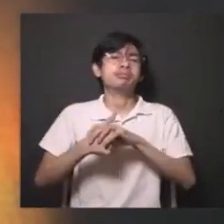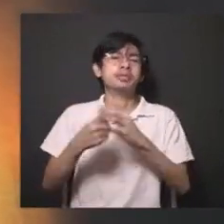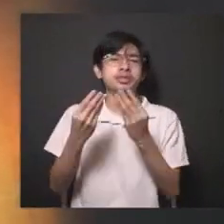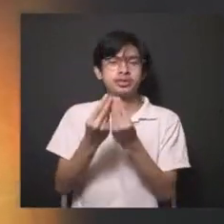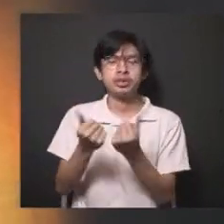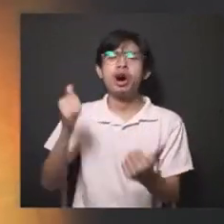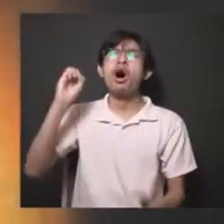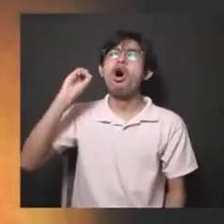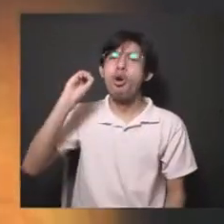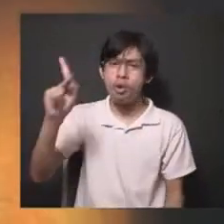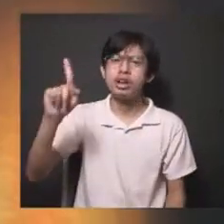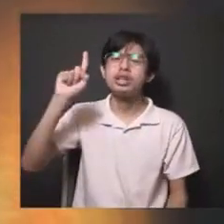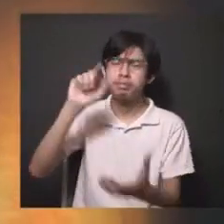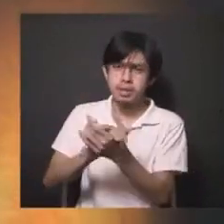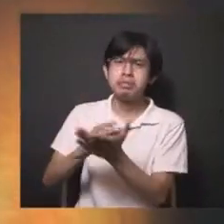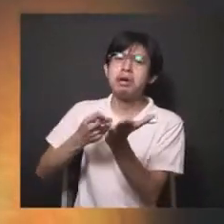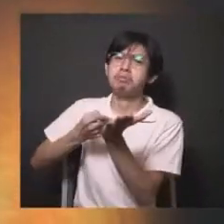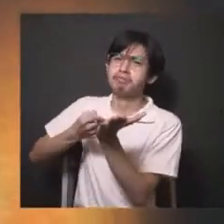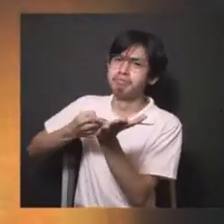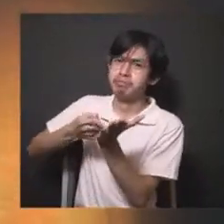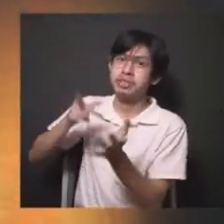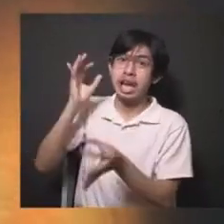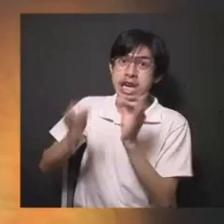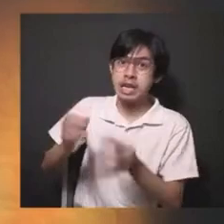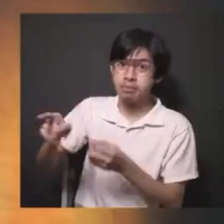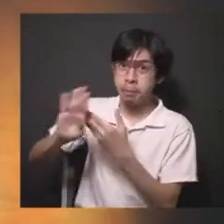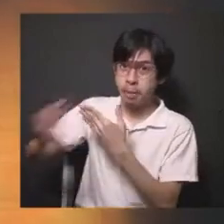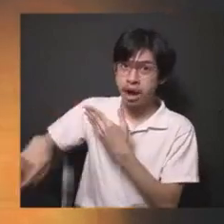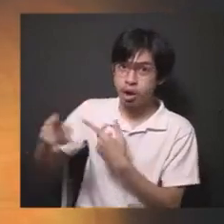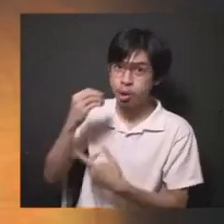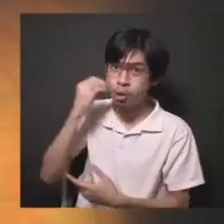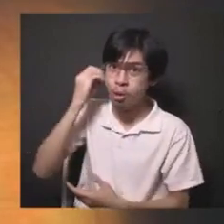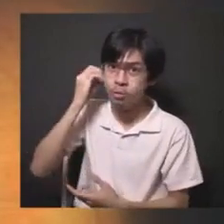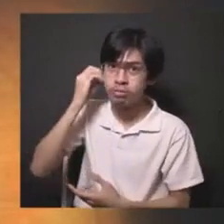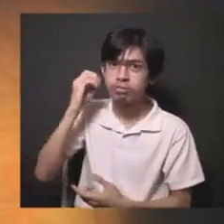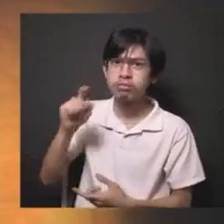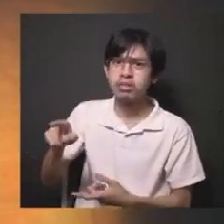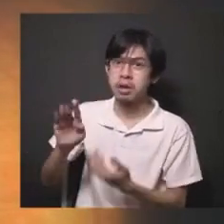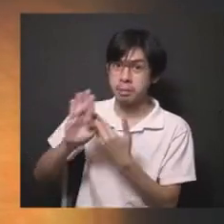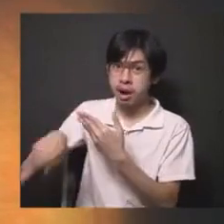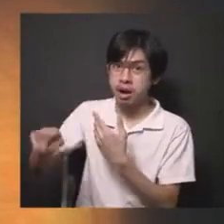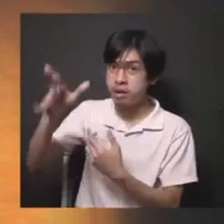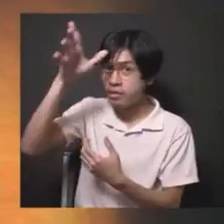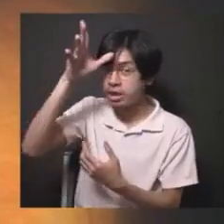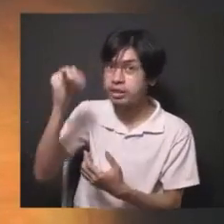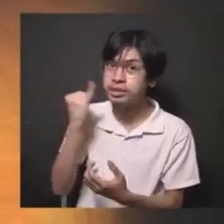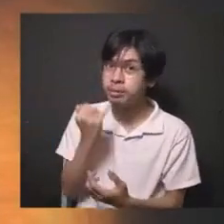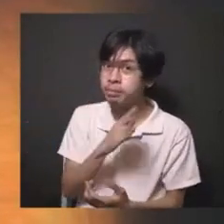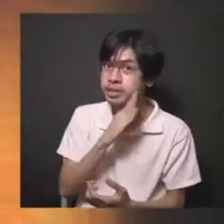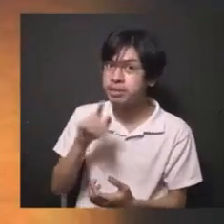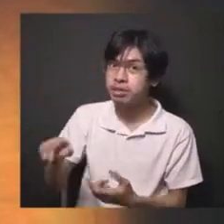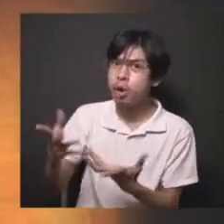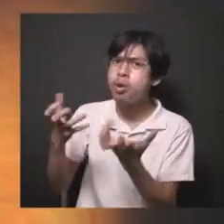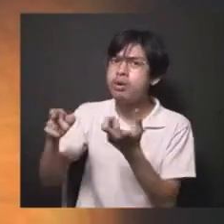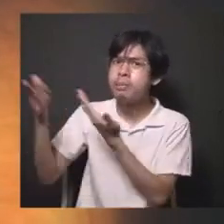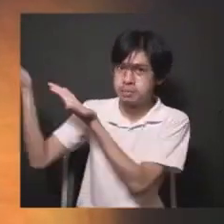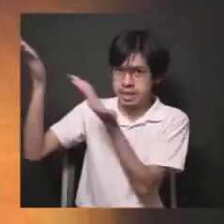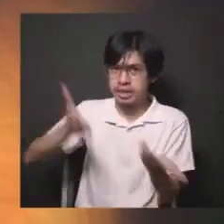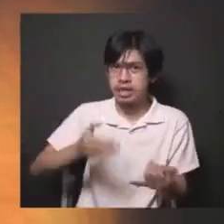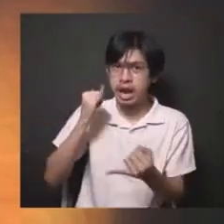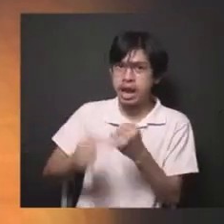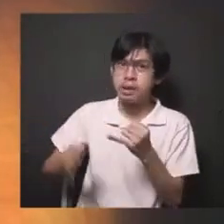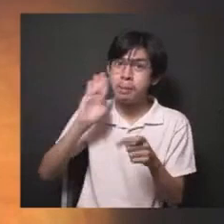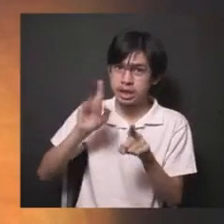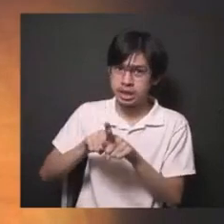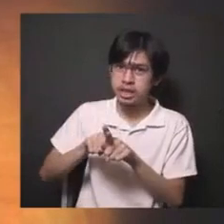if you go back home, go back to your father in Cana, and then I want you to bring your youngest brother with you.